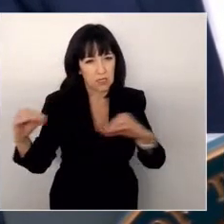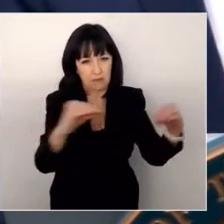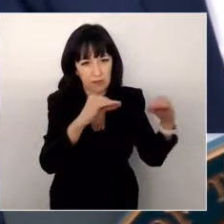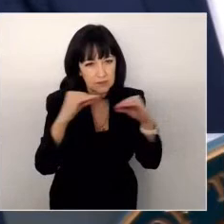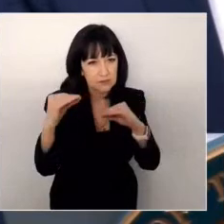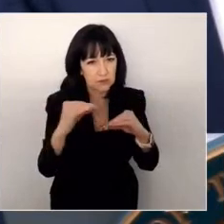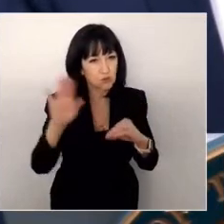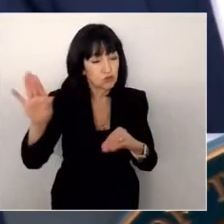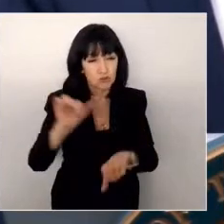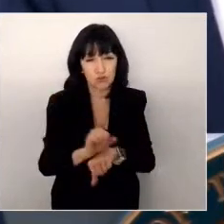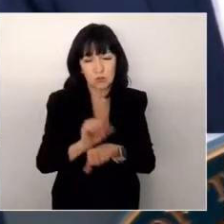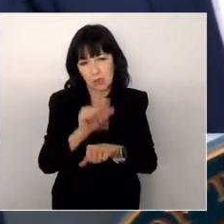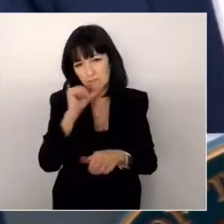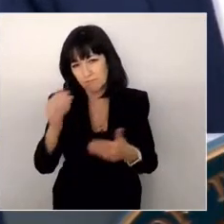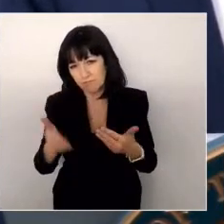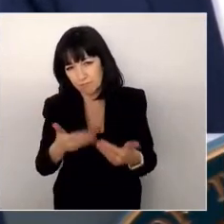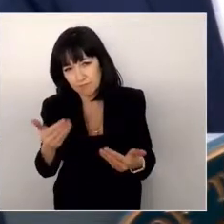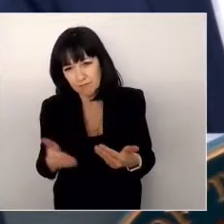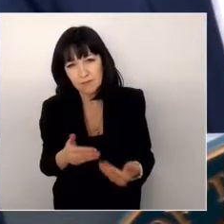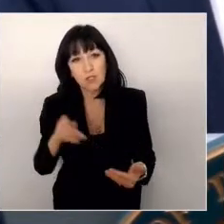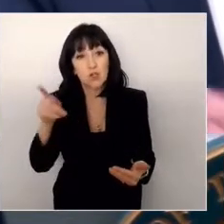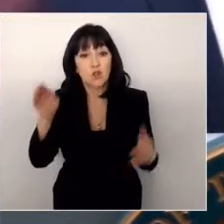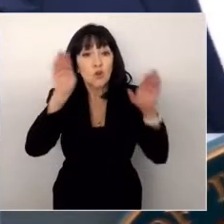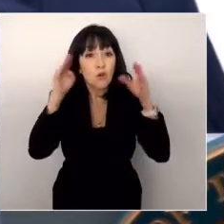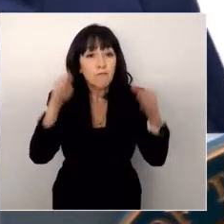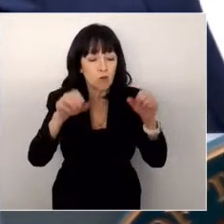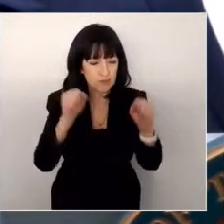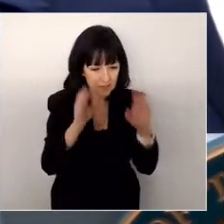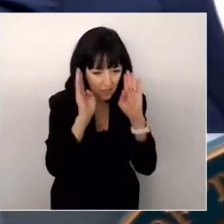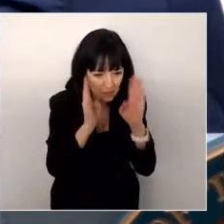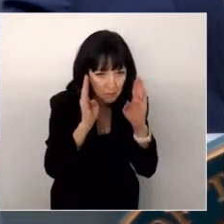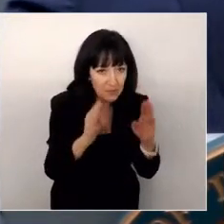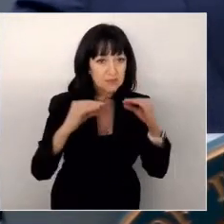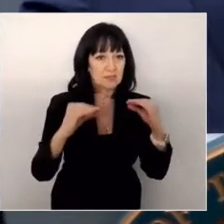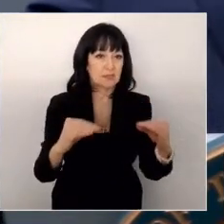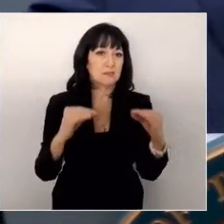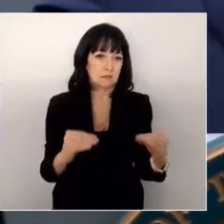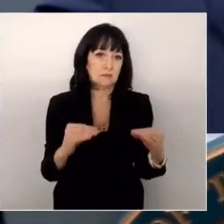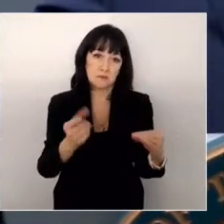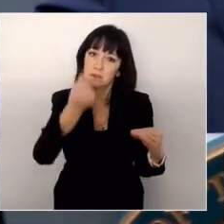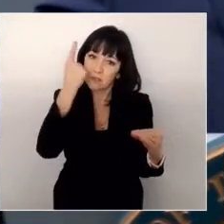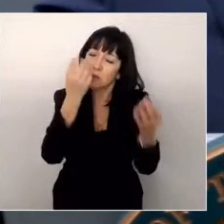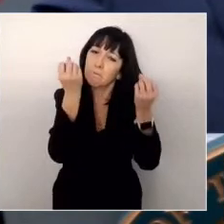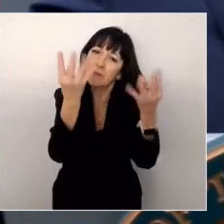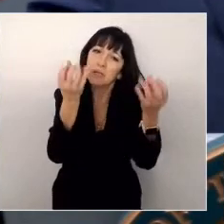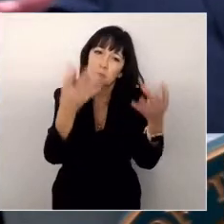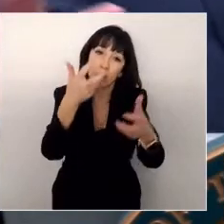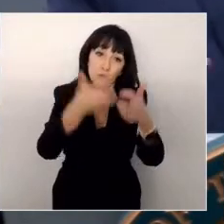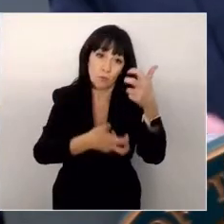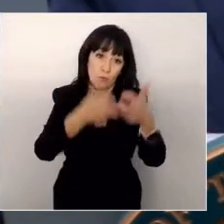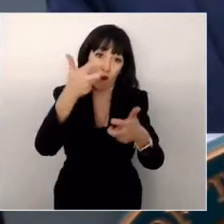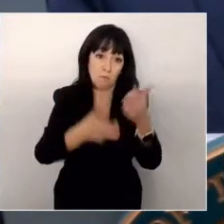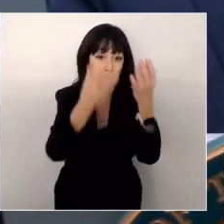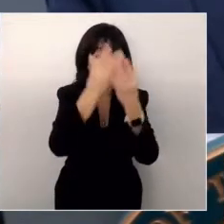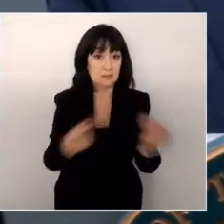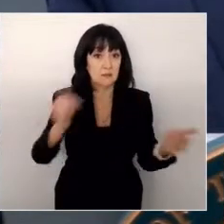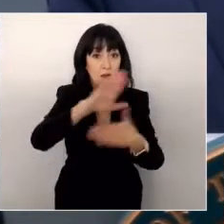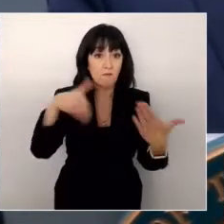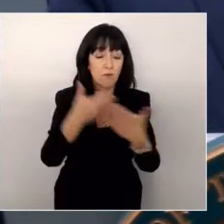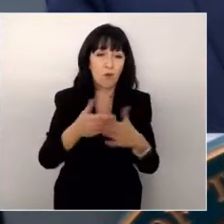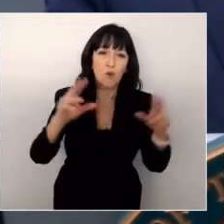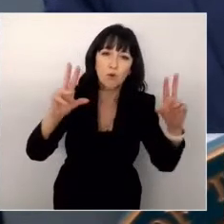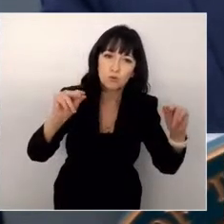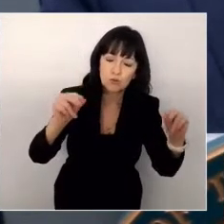these students and the challenges they face. Doesn't solve every problem, to be sure. And we will continue to work with Senator